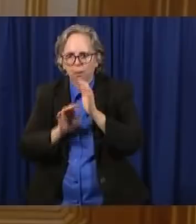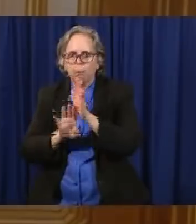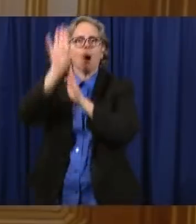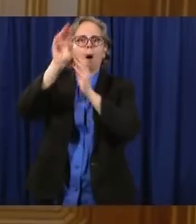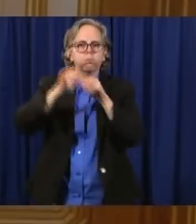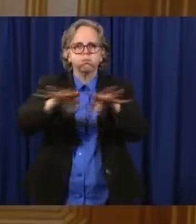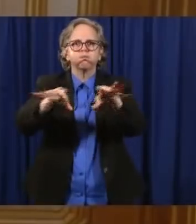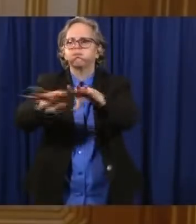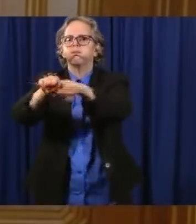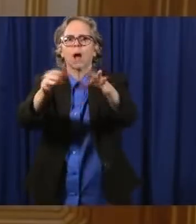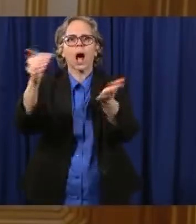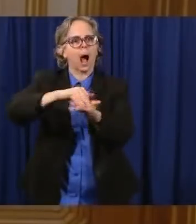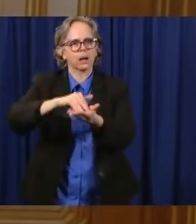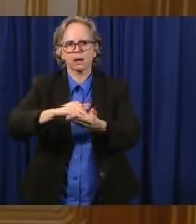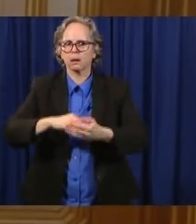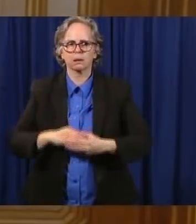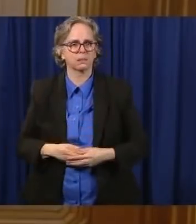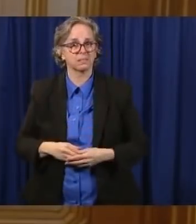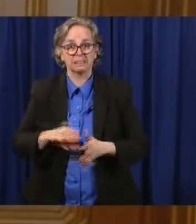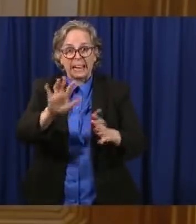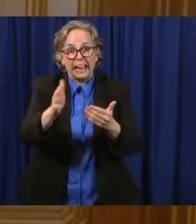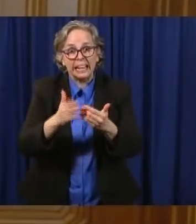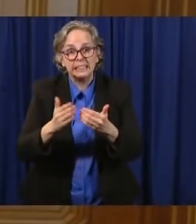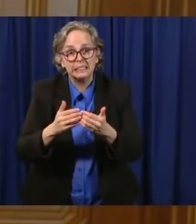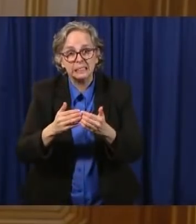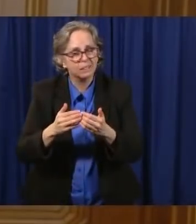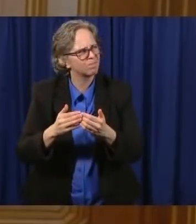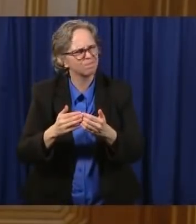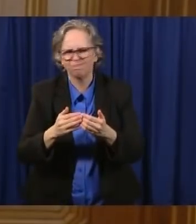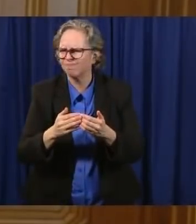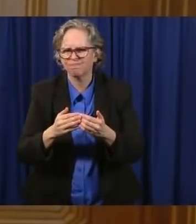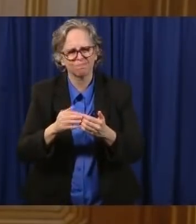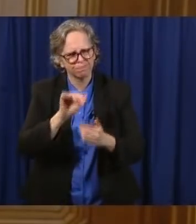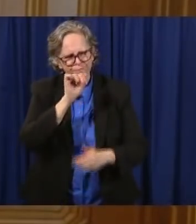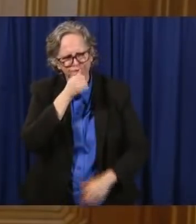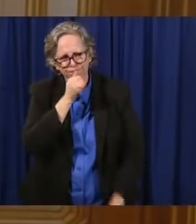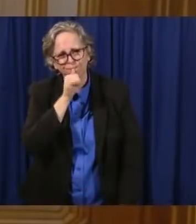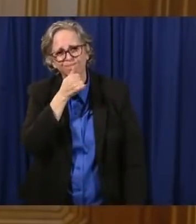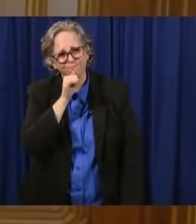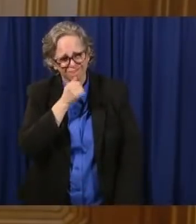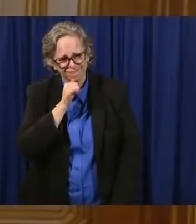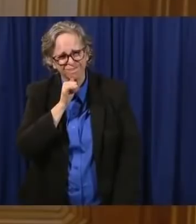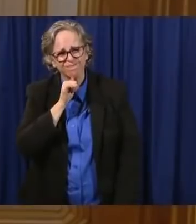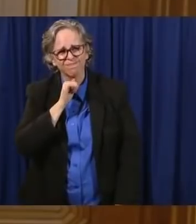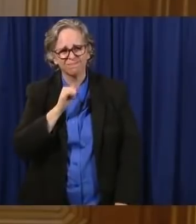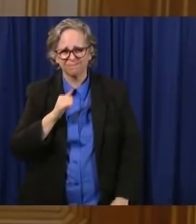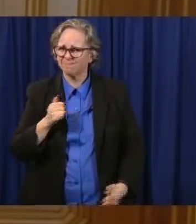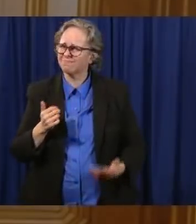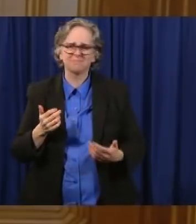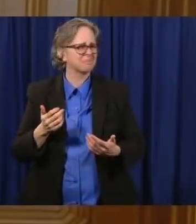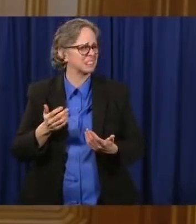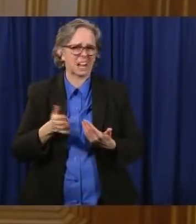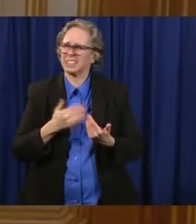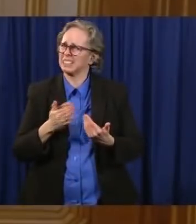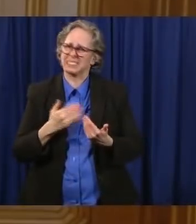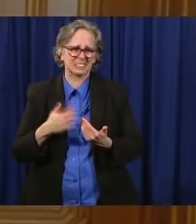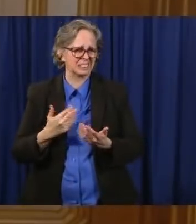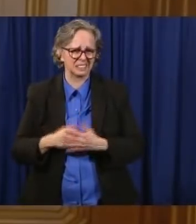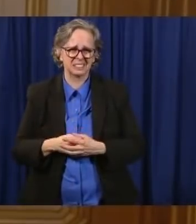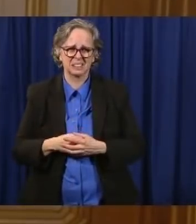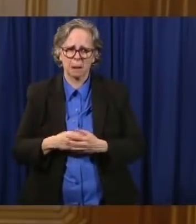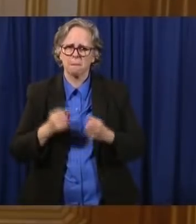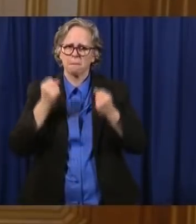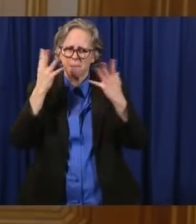easy. It's not going to be easy because, as Dr. Acton just said, there's going to be a large number of us who have